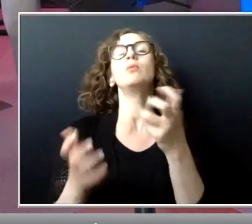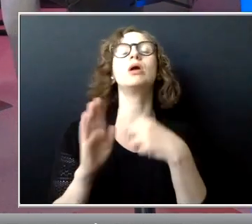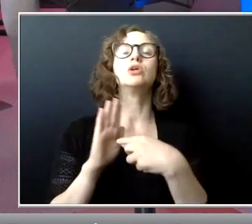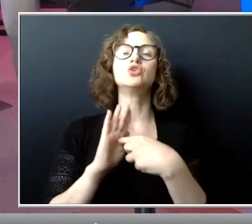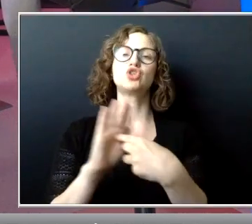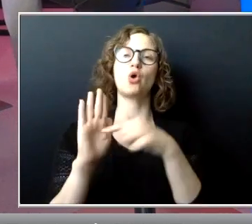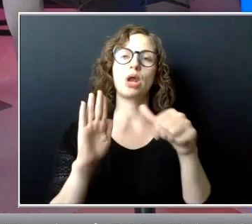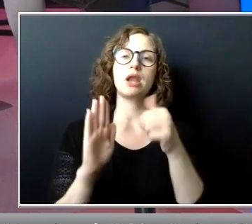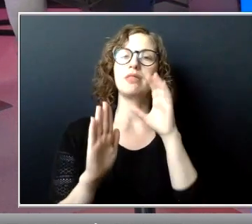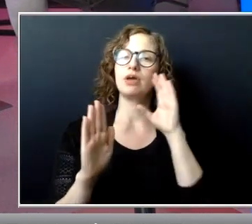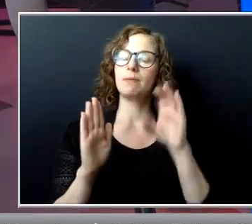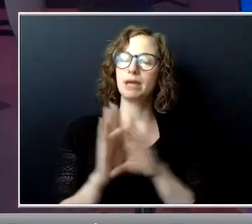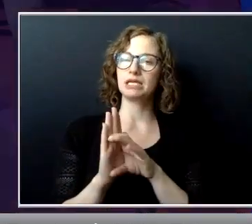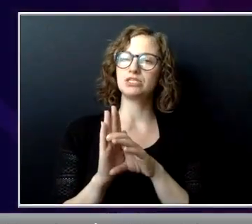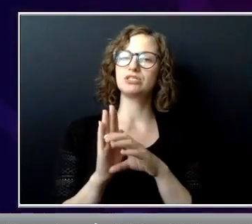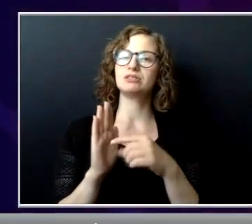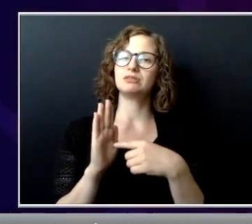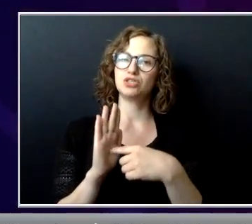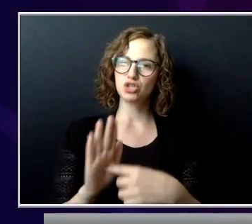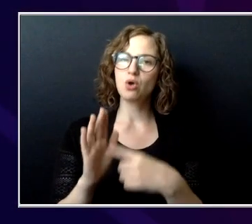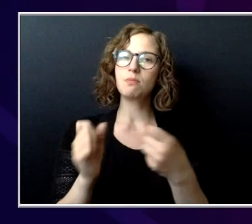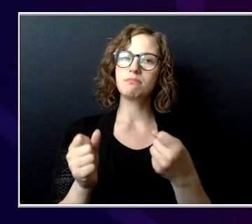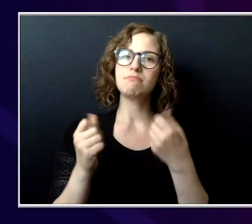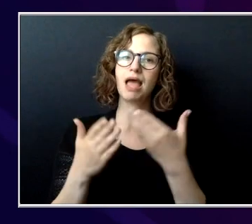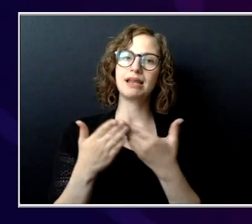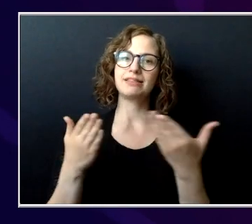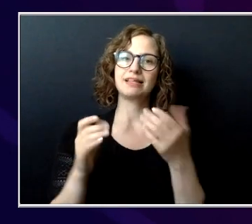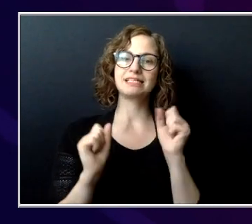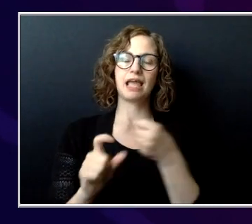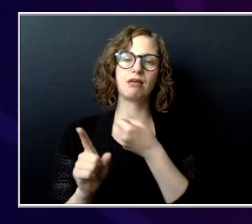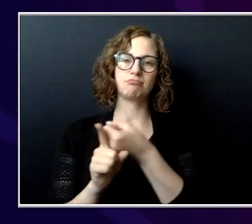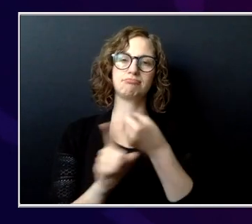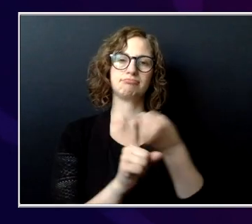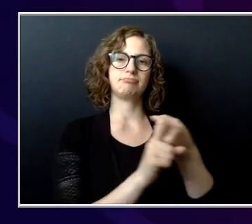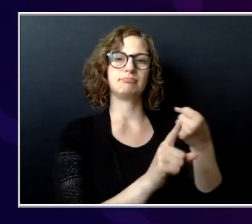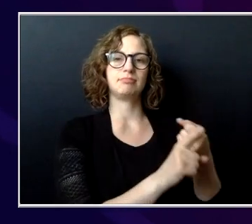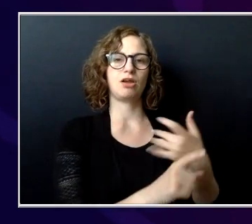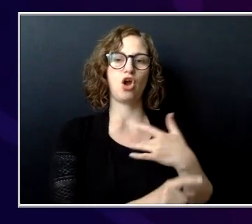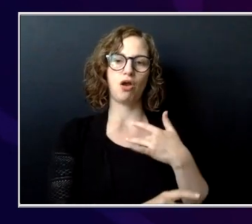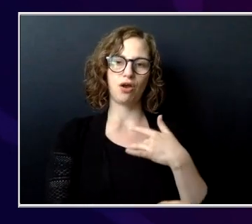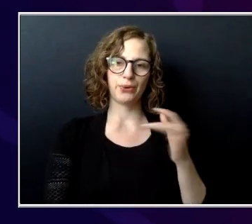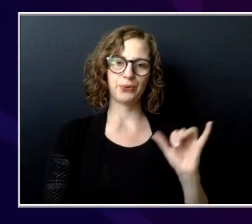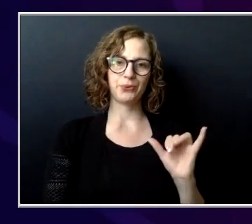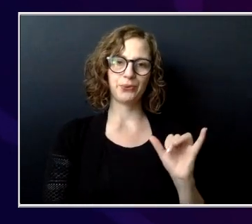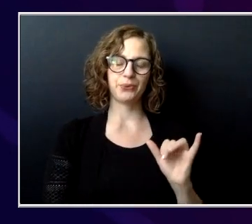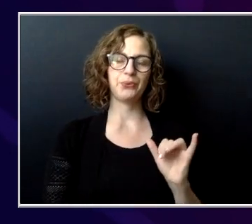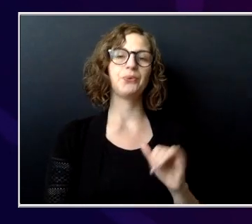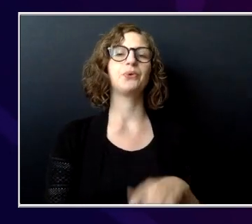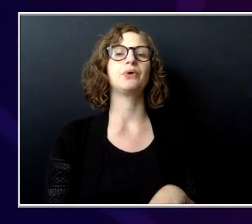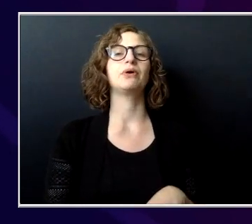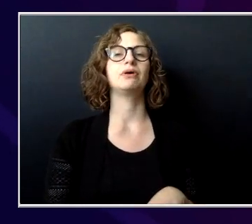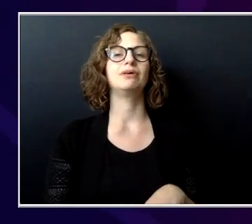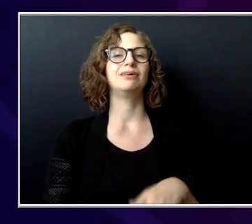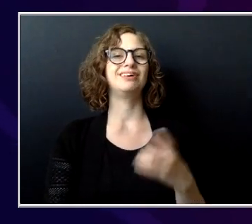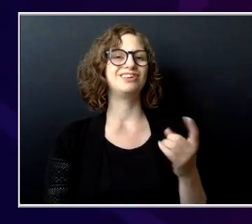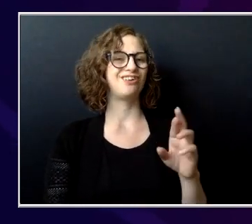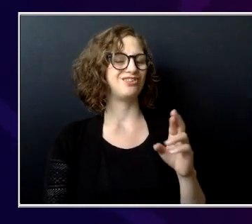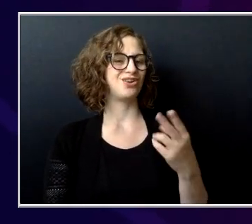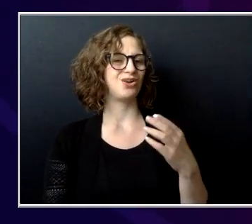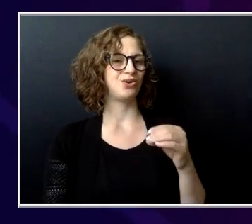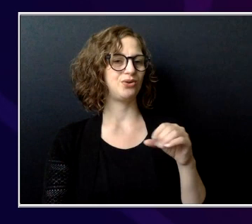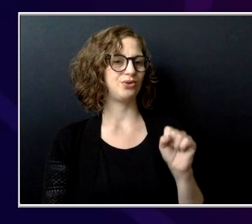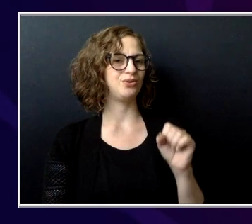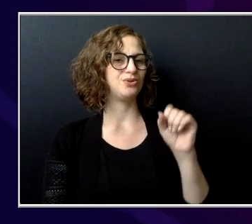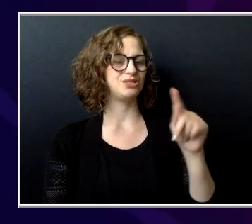of things that can affect the heart as well. And Dr. Hoos Thompson, this is one of the things I was saying I can finally understand, a